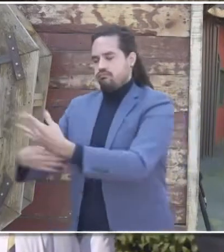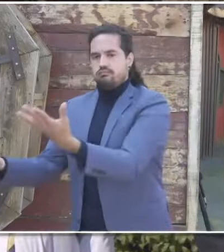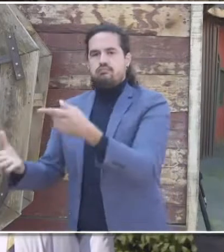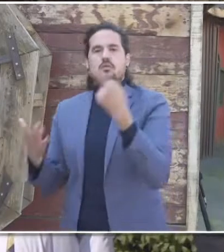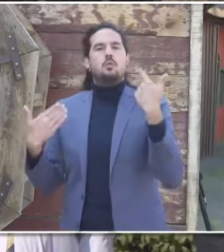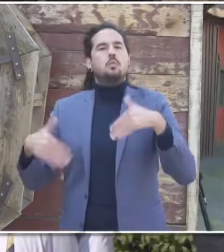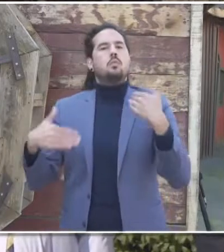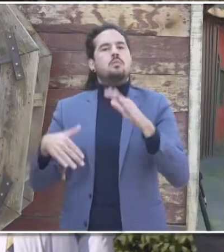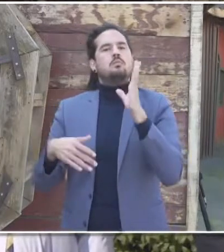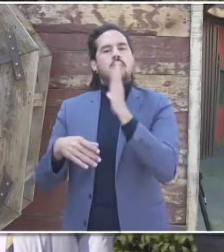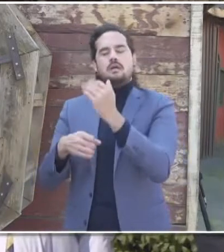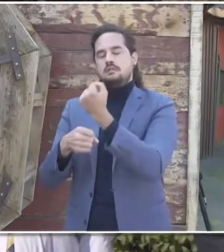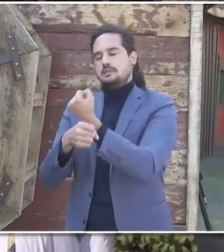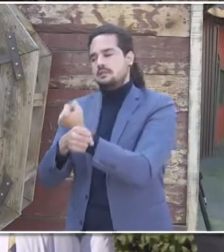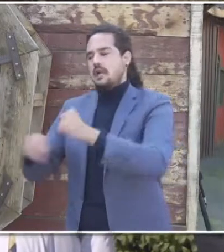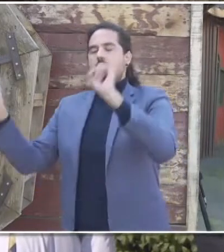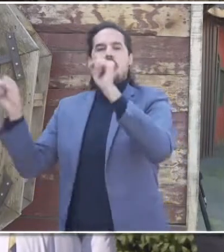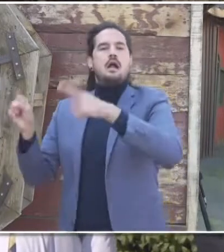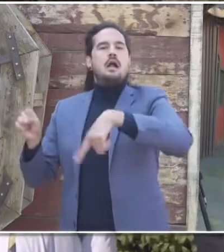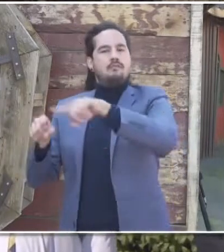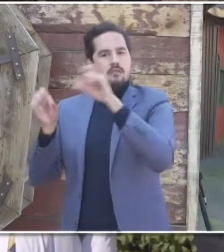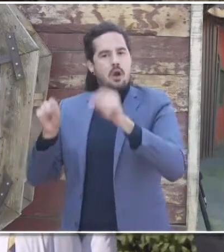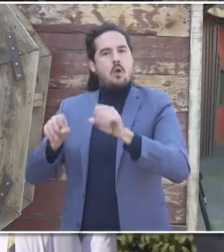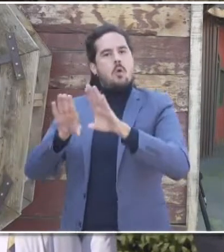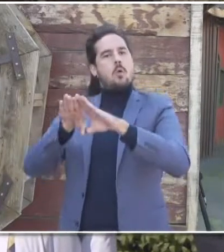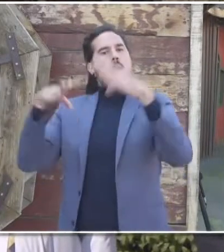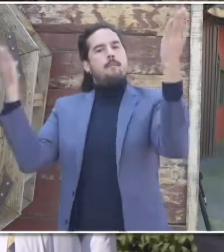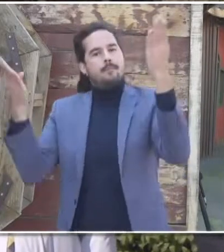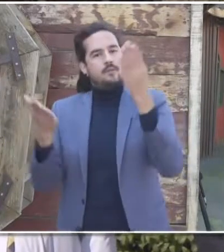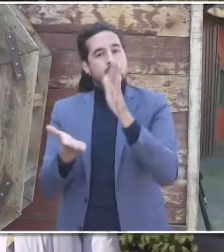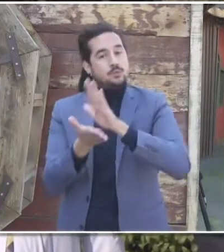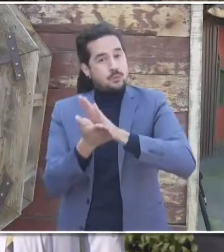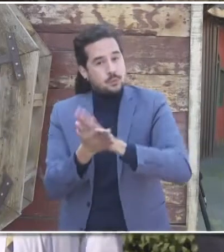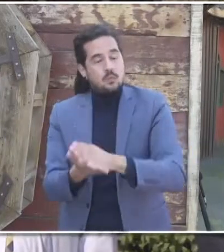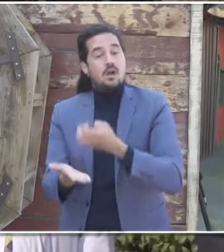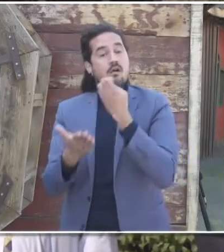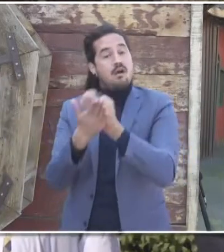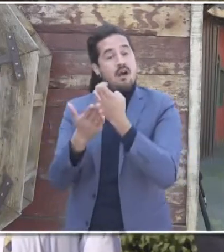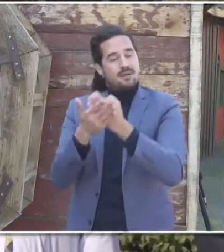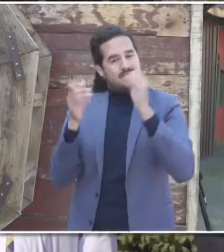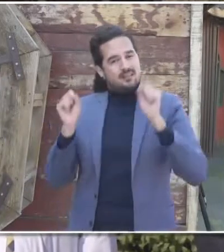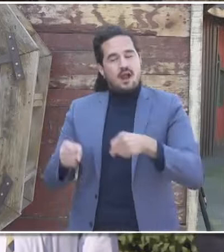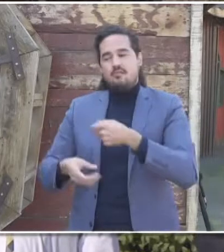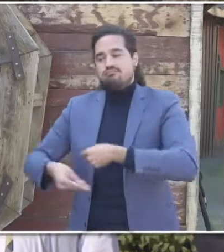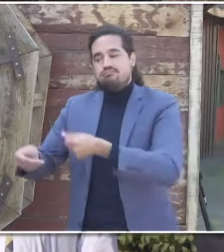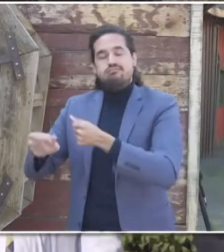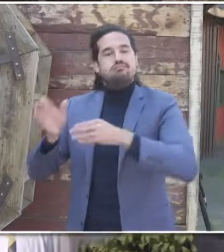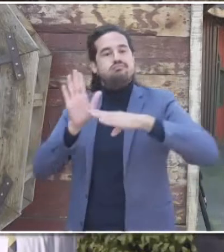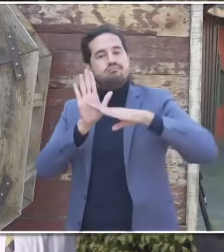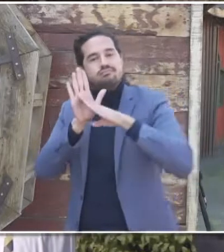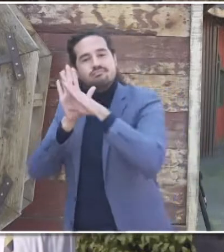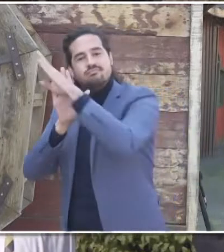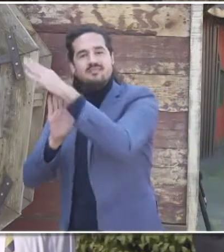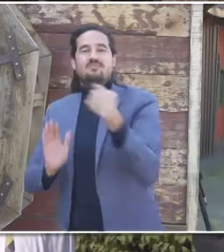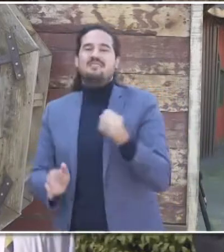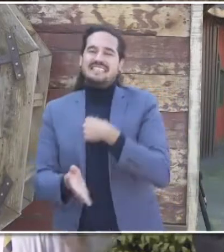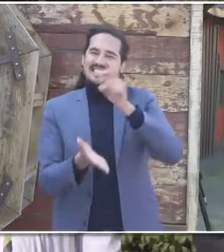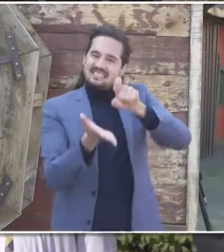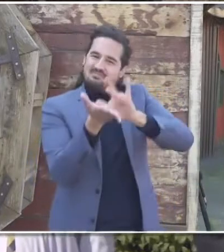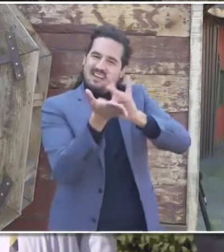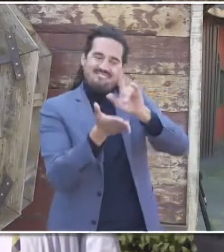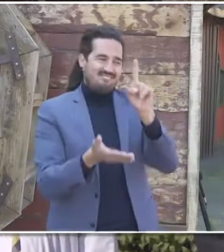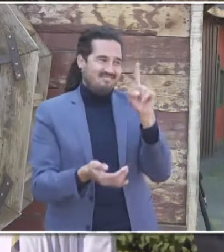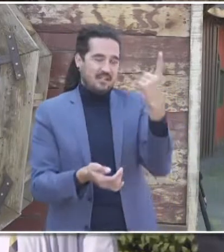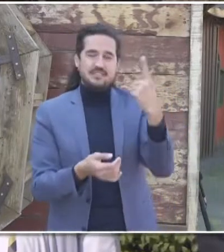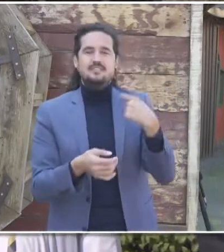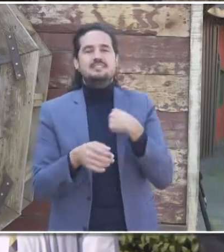economy. And so we all agree we need more vaccines in our community. I'm looking forward to the message that the governor gives us today in terms